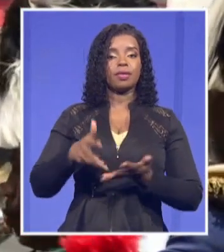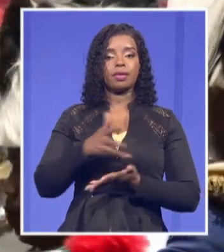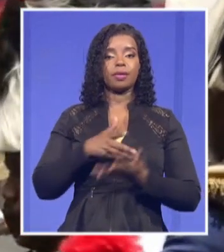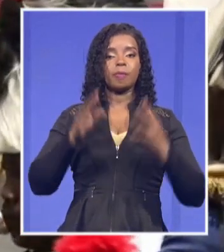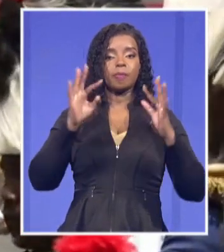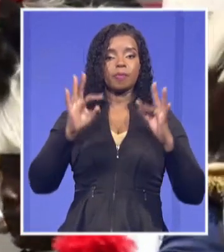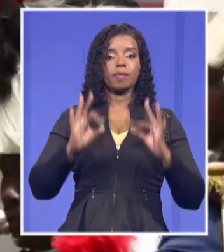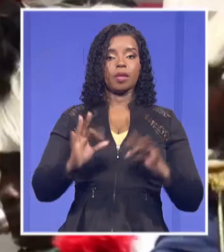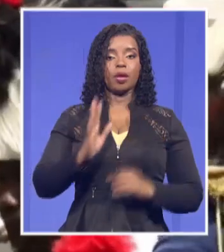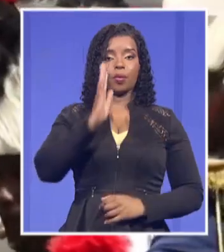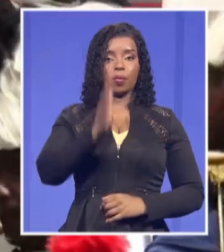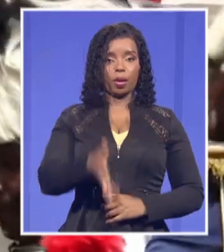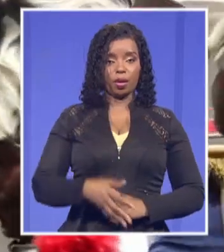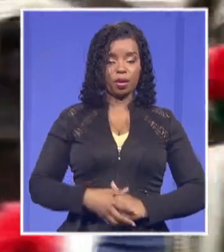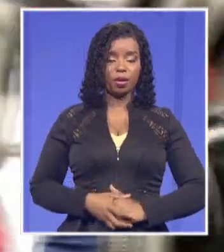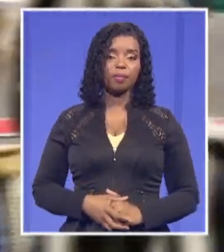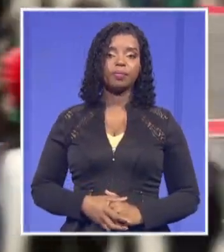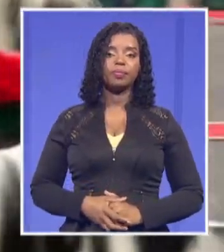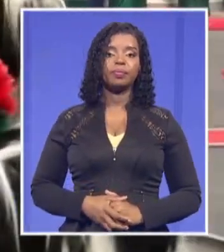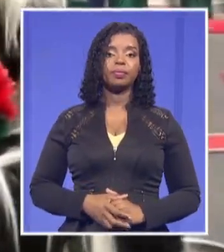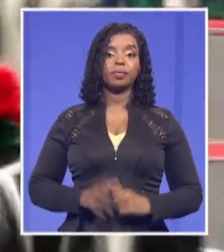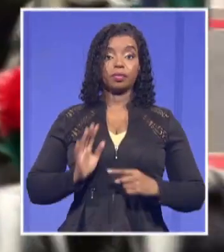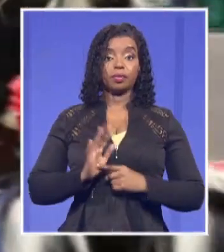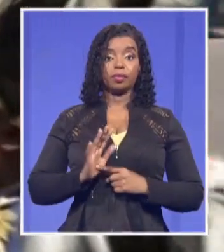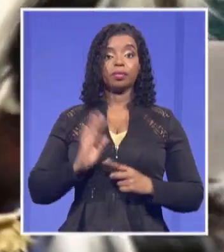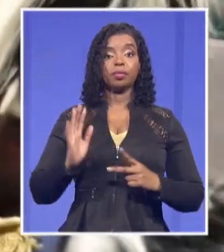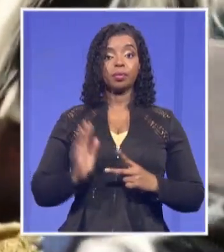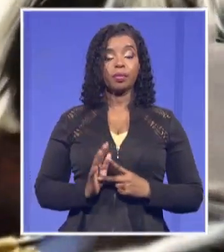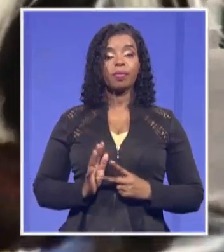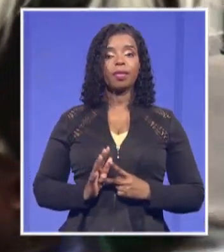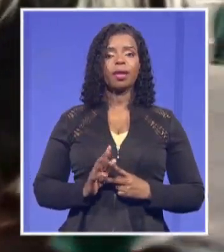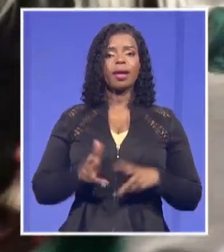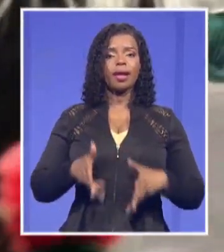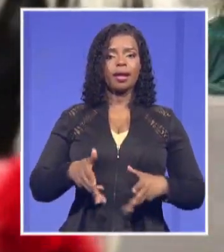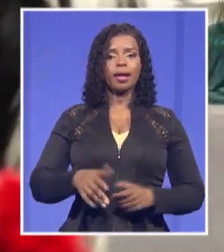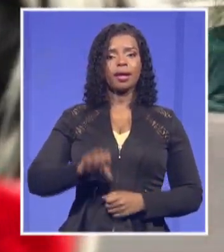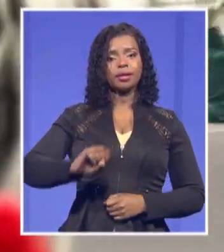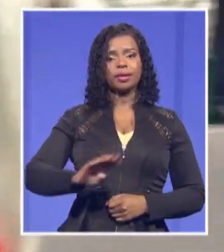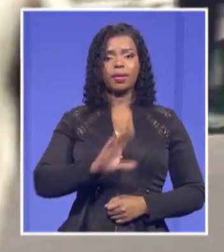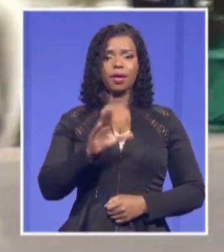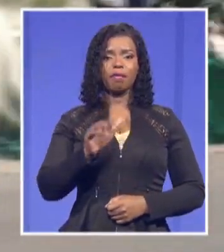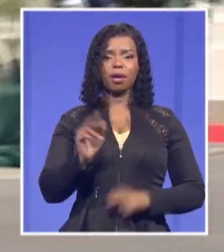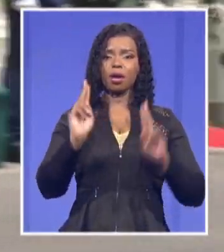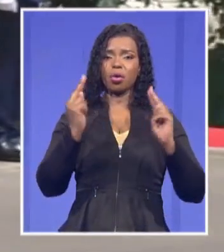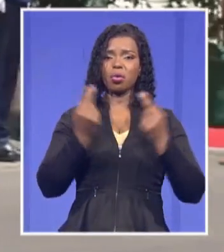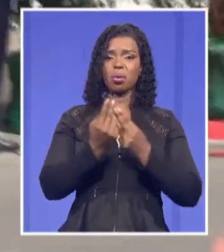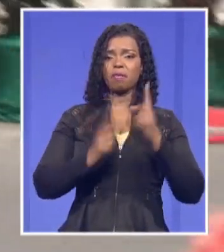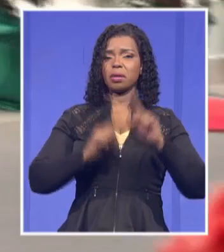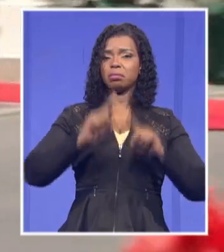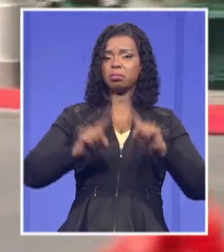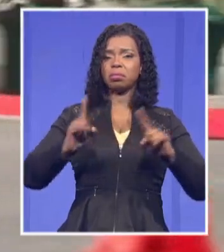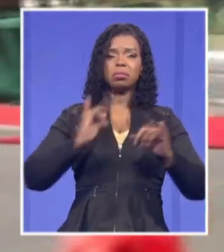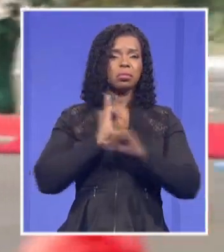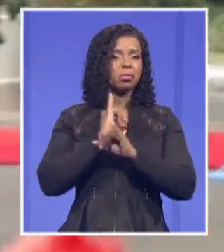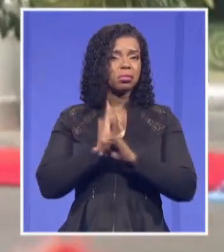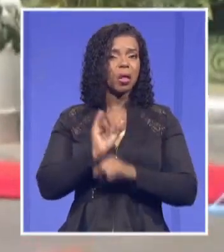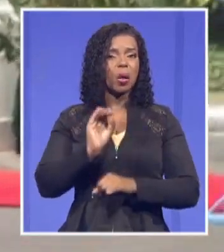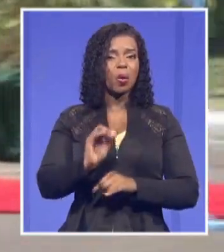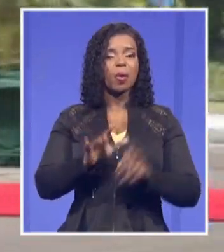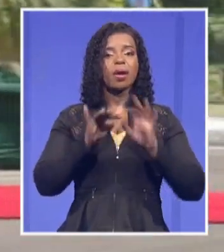many Kenyans in South Africa, in different universities and institutions, who are sharing their skills and